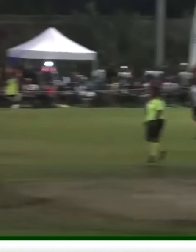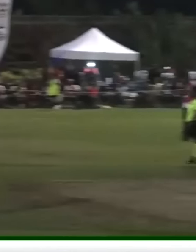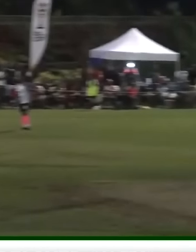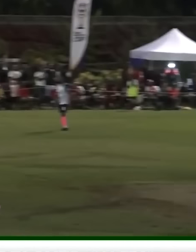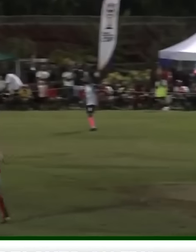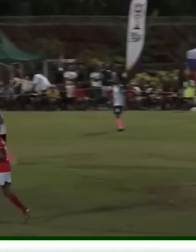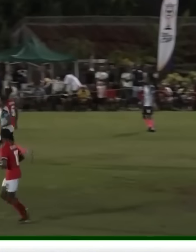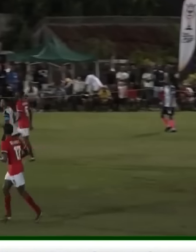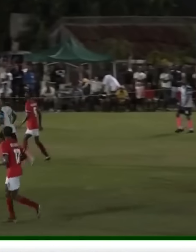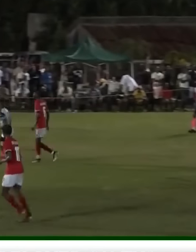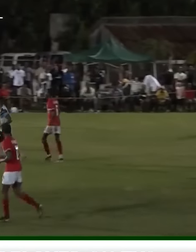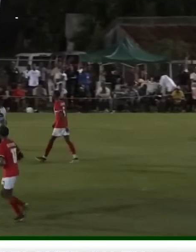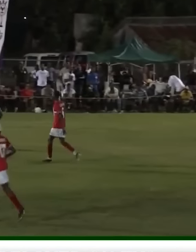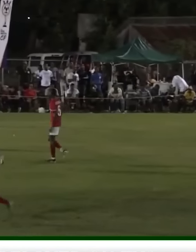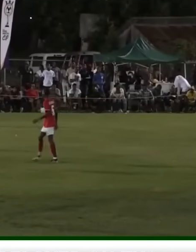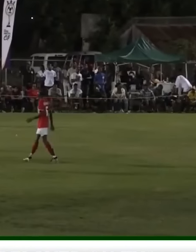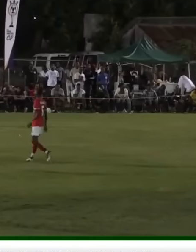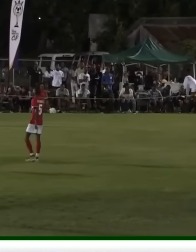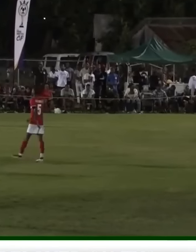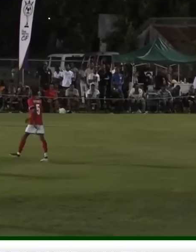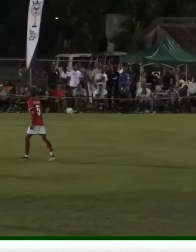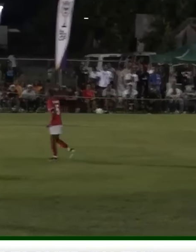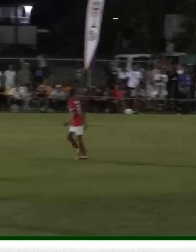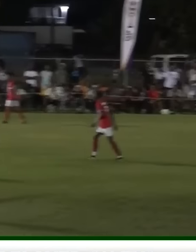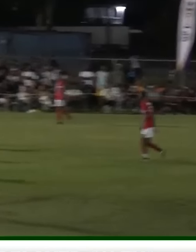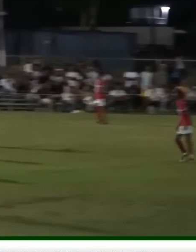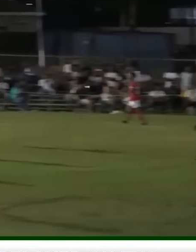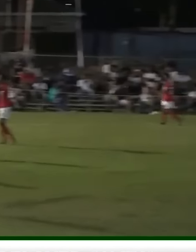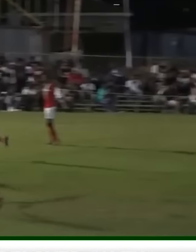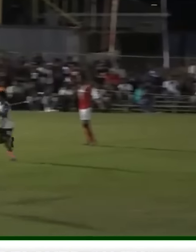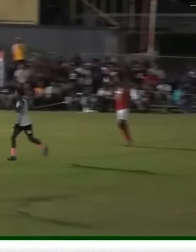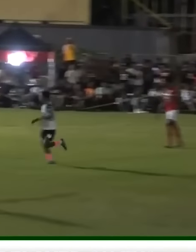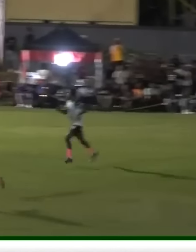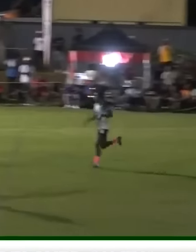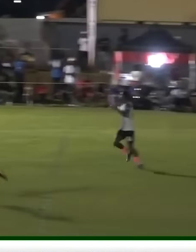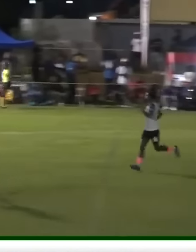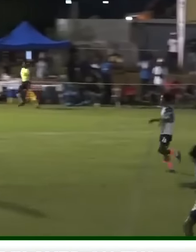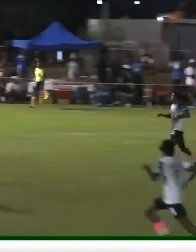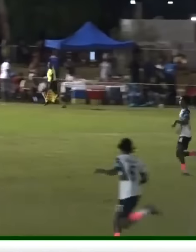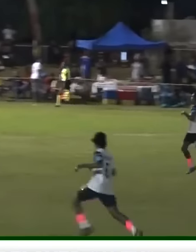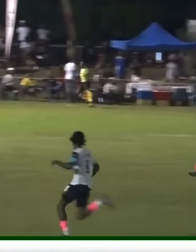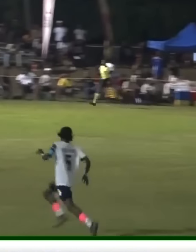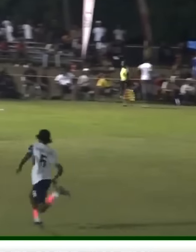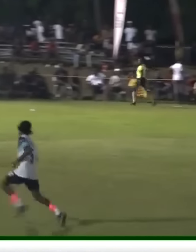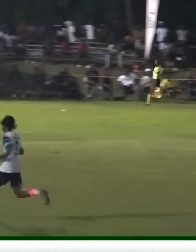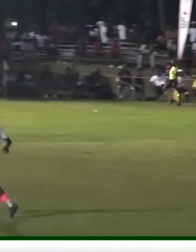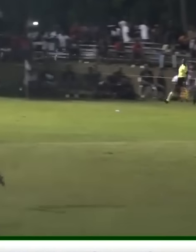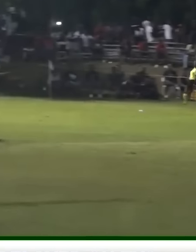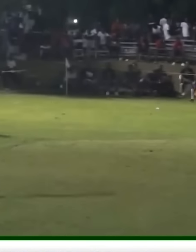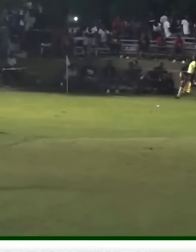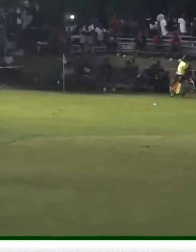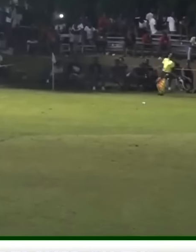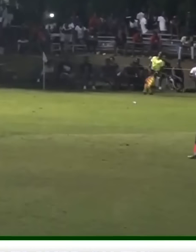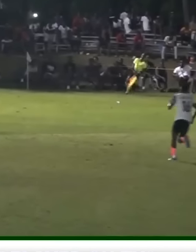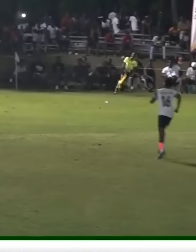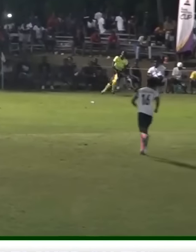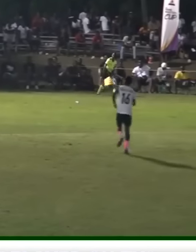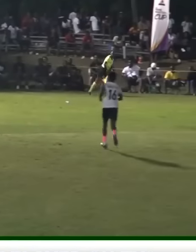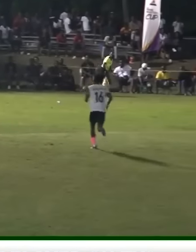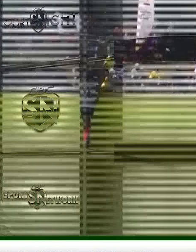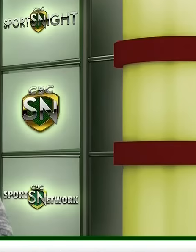will feature the second-place teams from either group. Kickoff on Sunday for this first semi-final is 6 p.m.